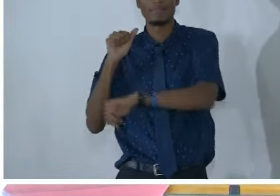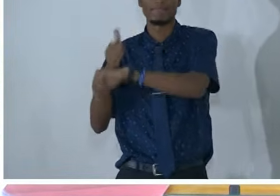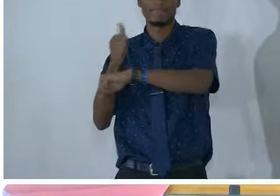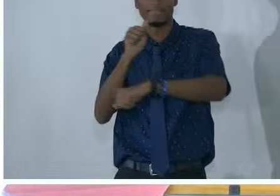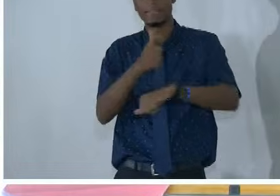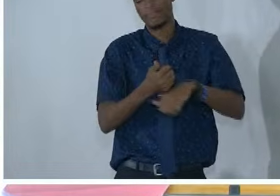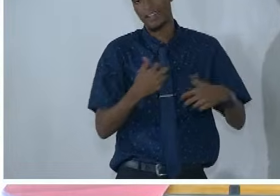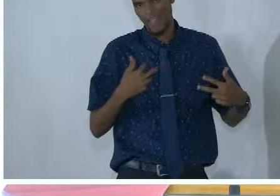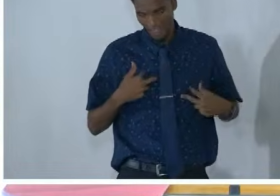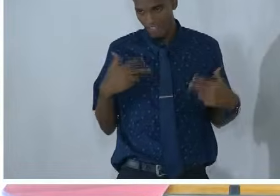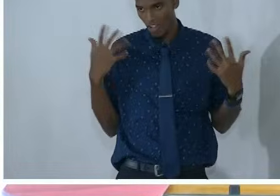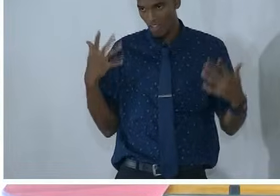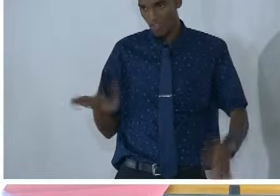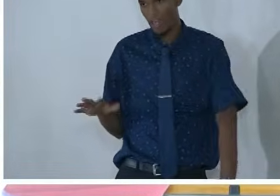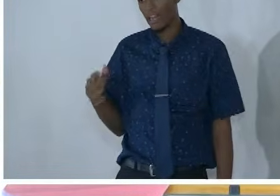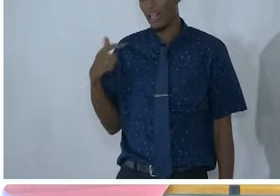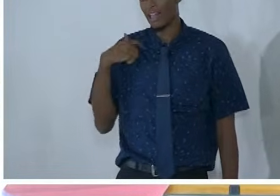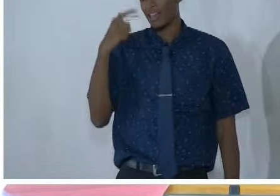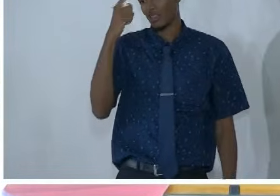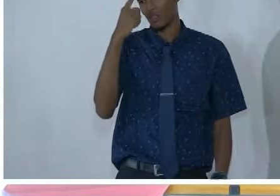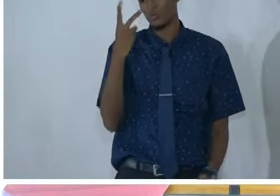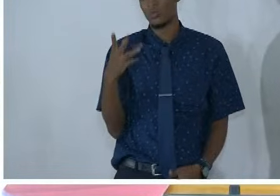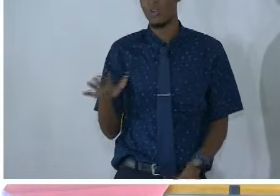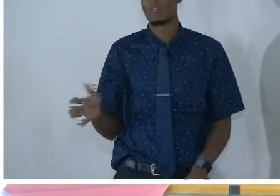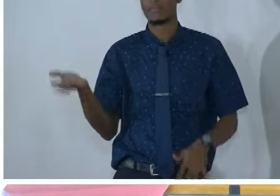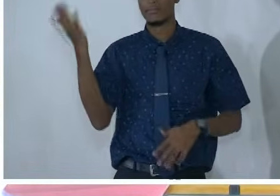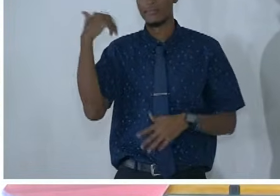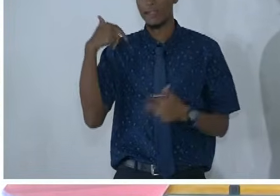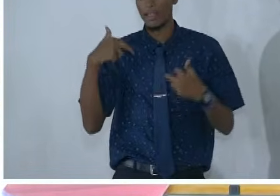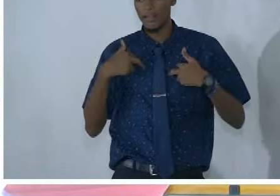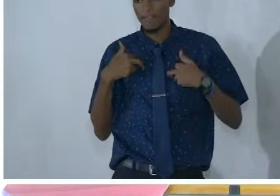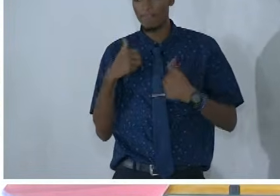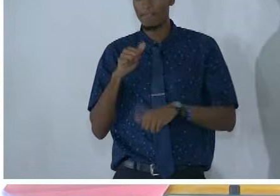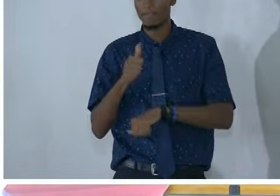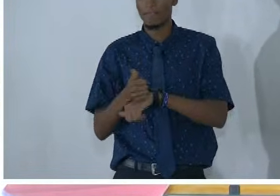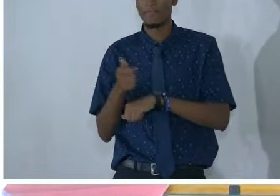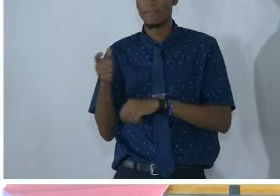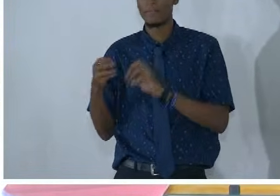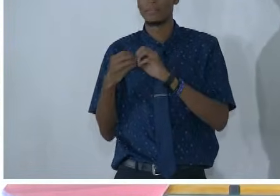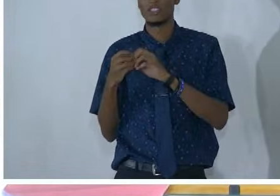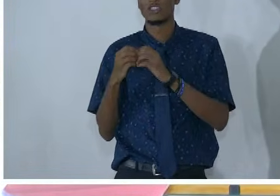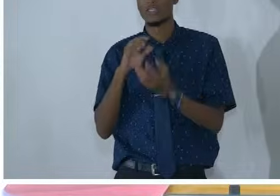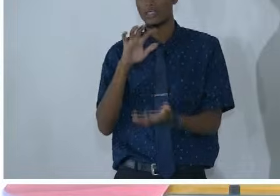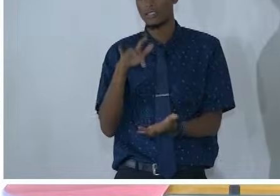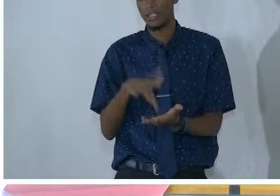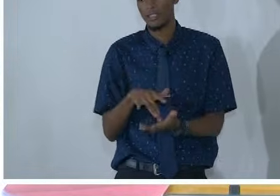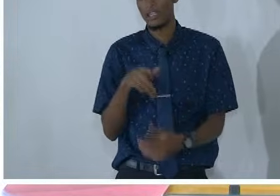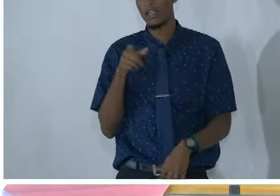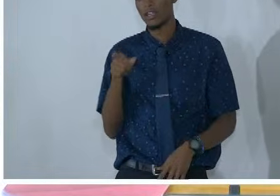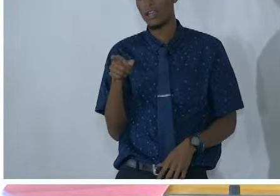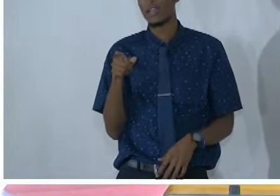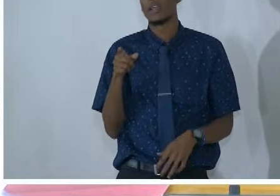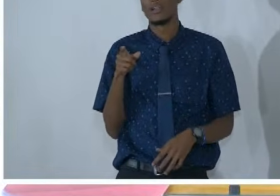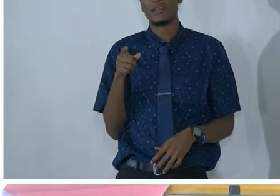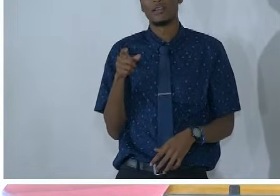I think the two the Mediation Center and one JICA,